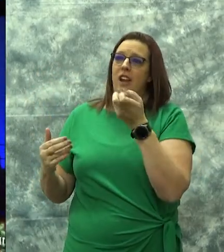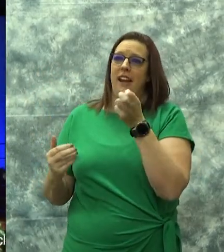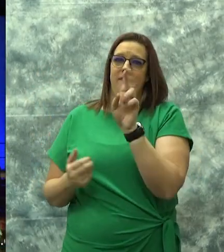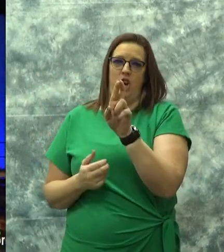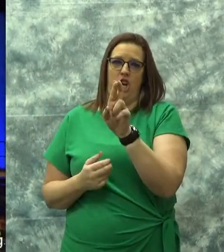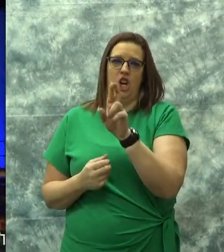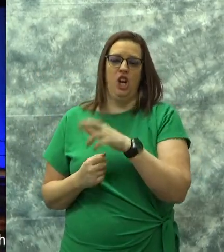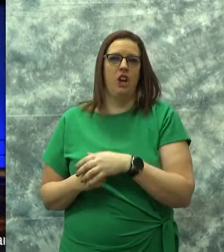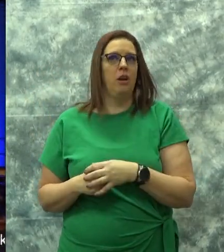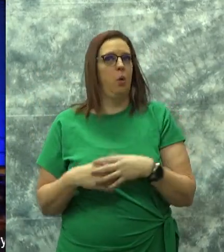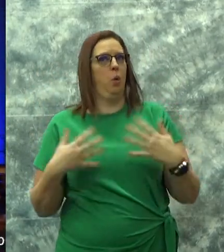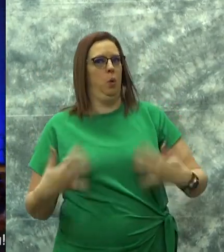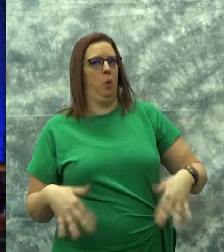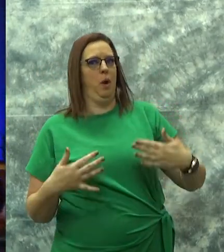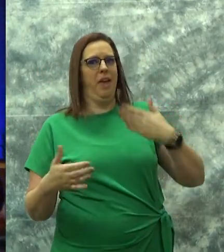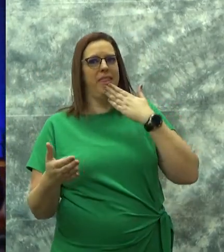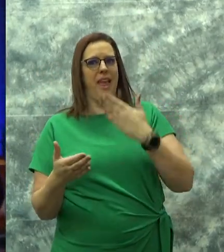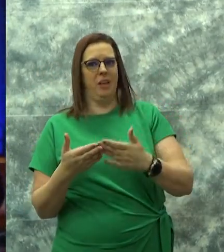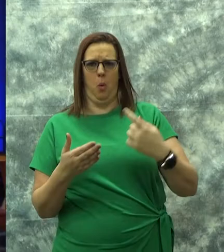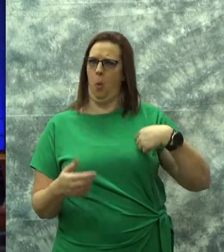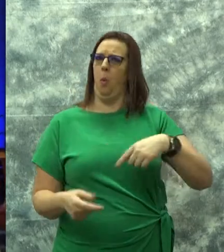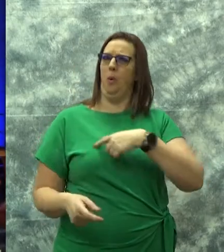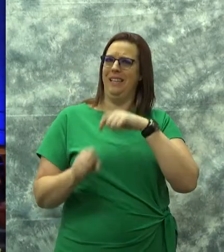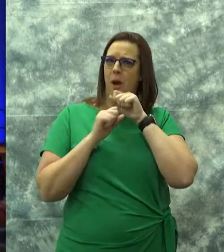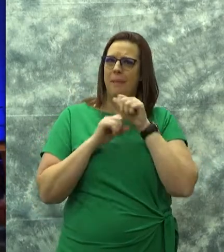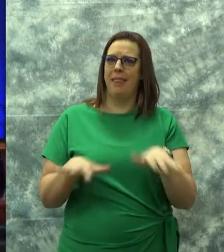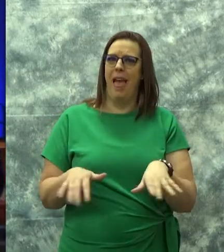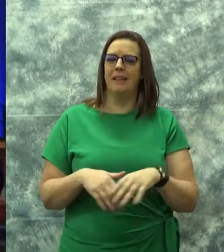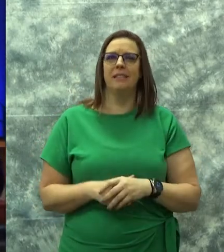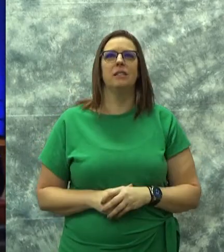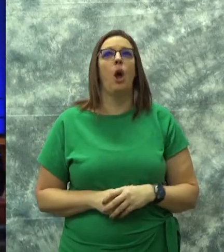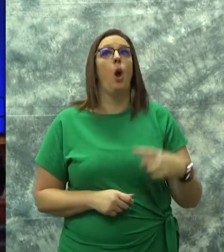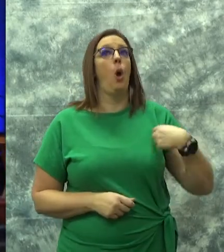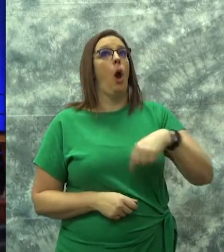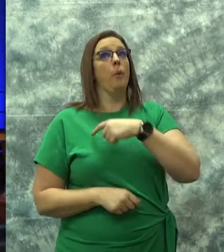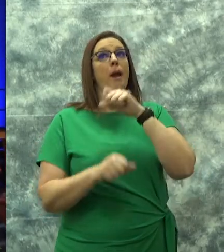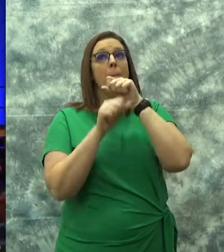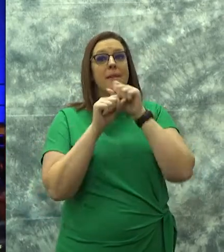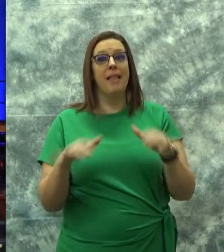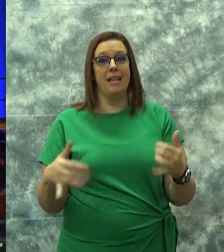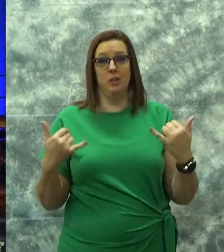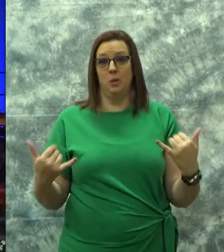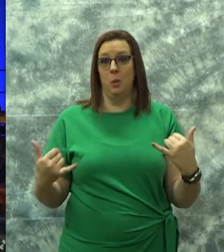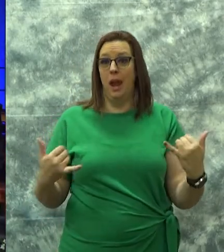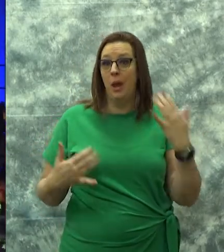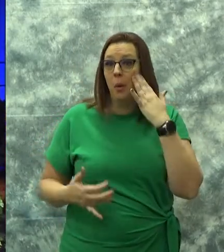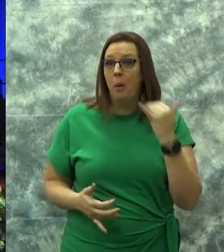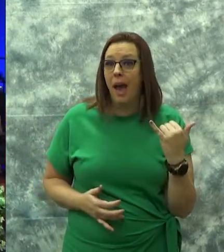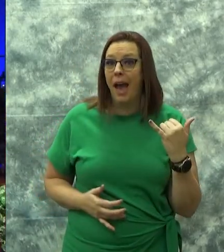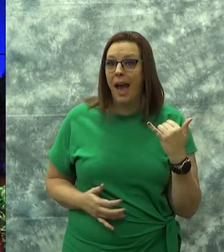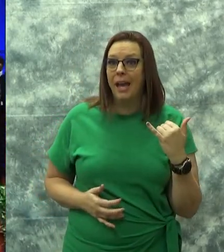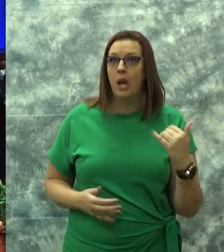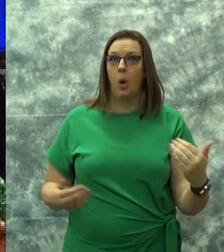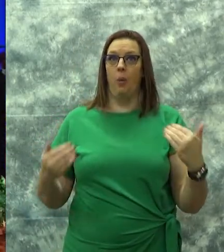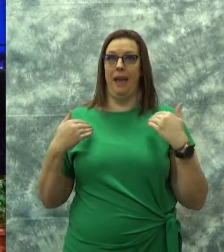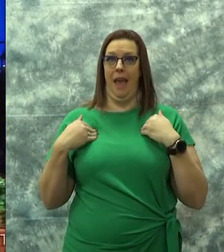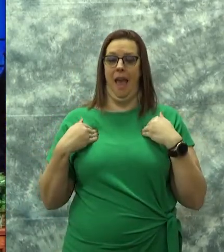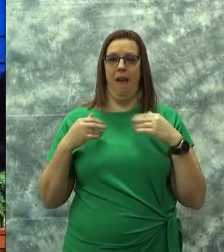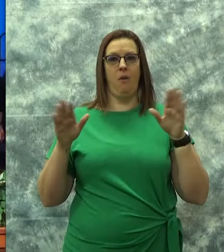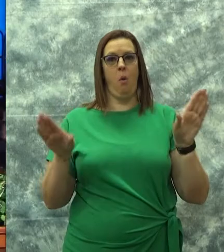Thank you, Jennifer. Thank you, thank you. We are so blessed. We are also blessed today because